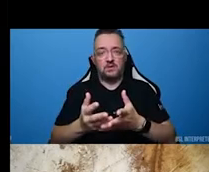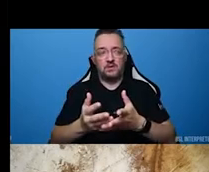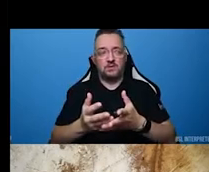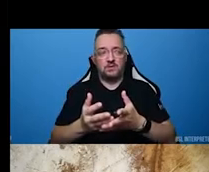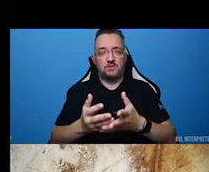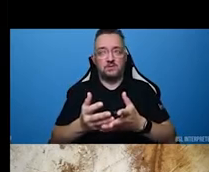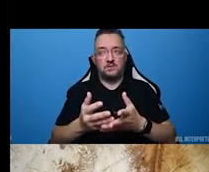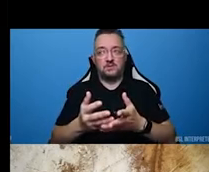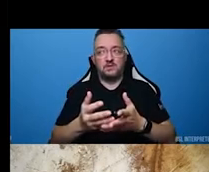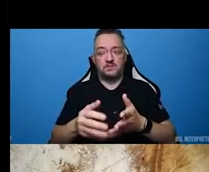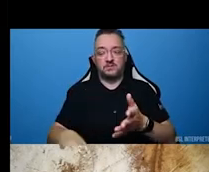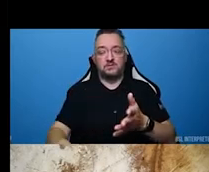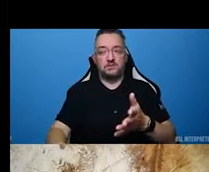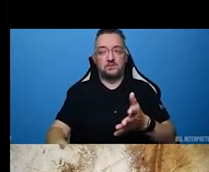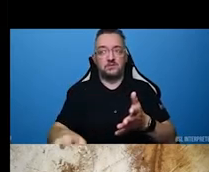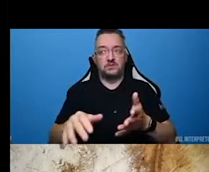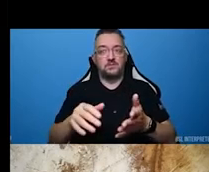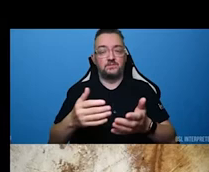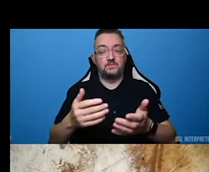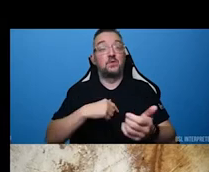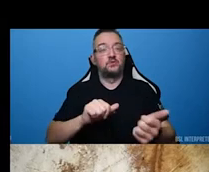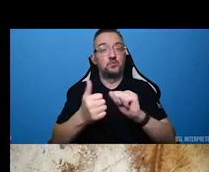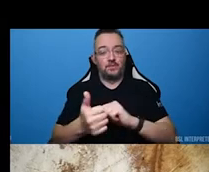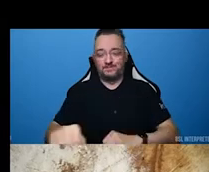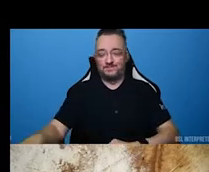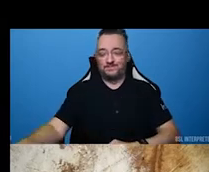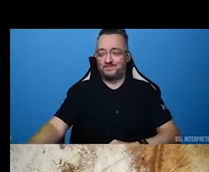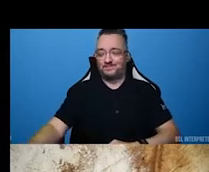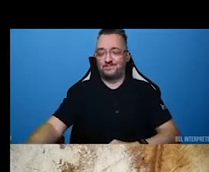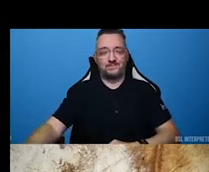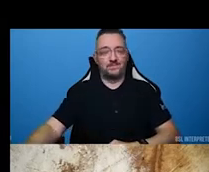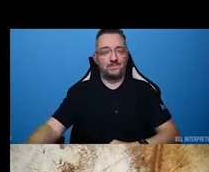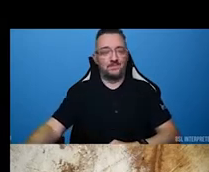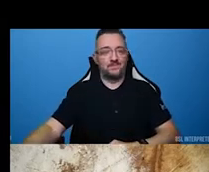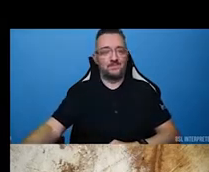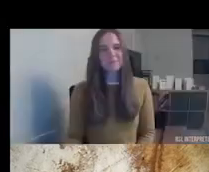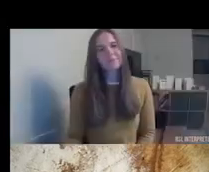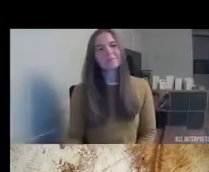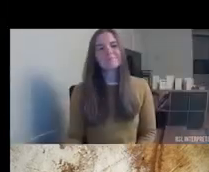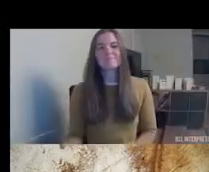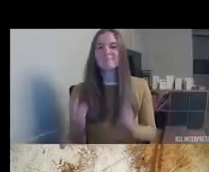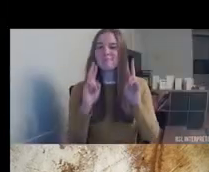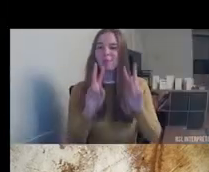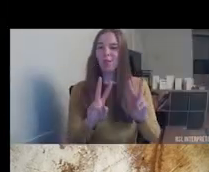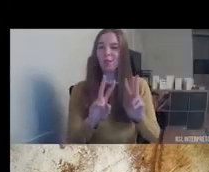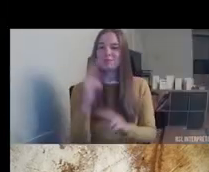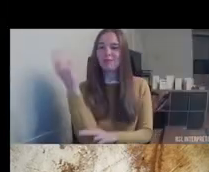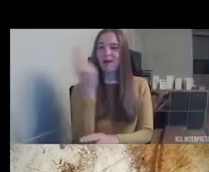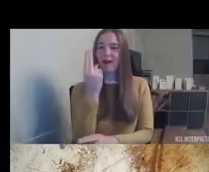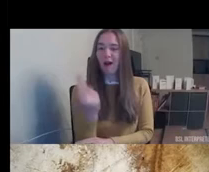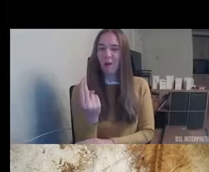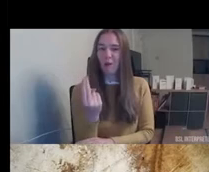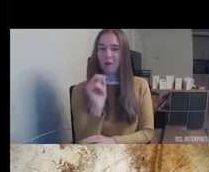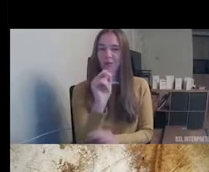So we work and look at the works of artists, this Osborne Masharia, at the freedom fighters.